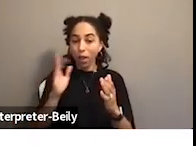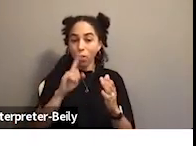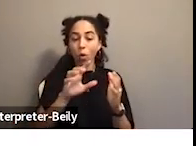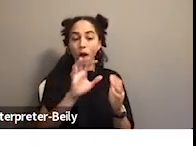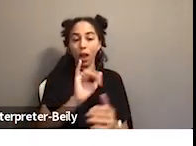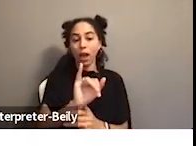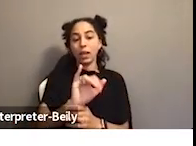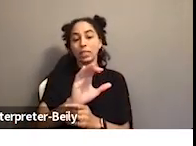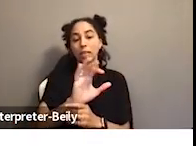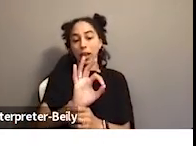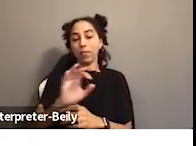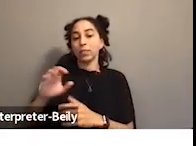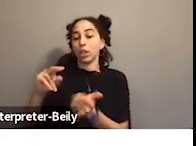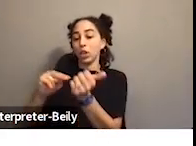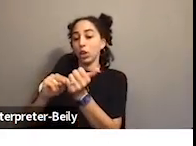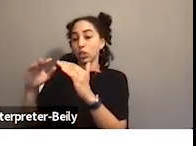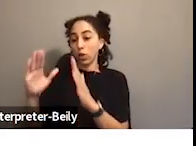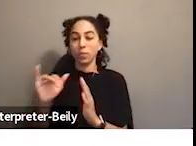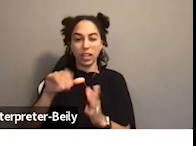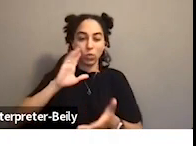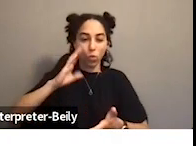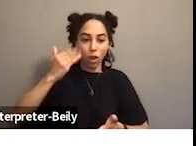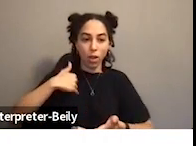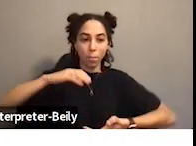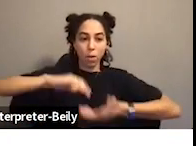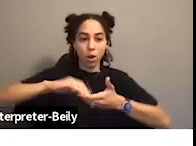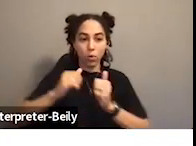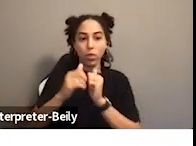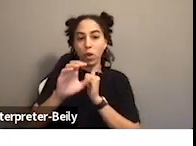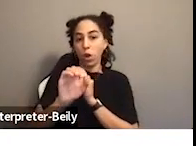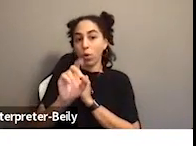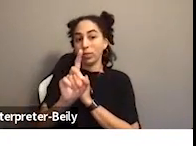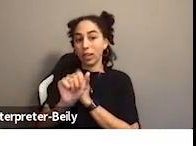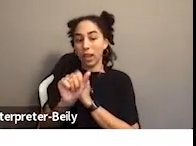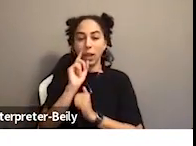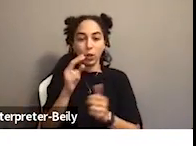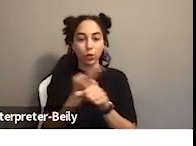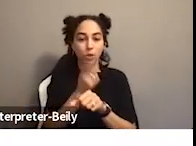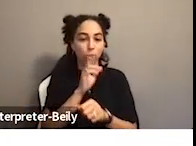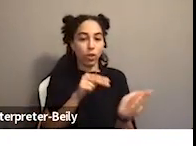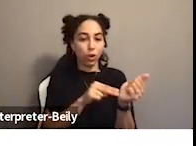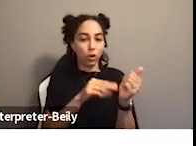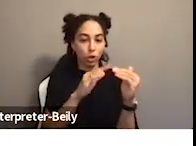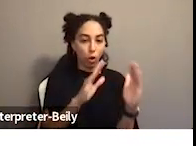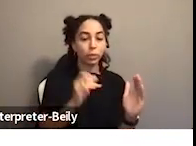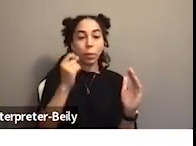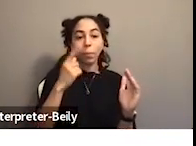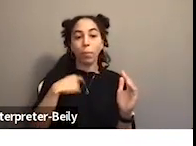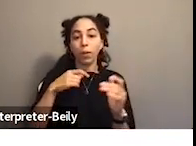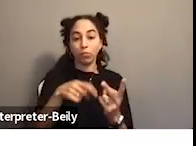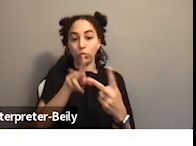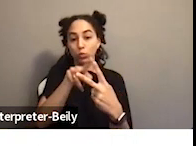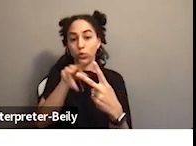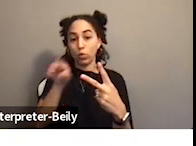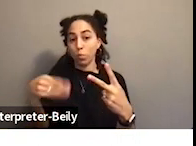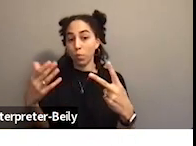homes. That's why we partnered with ODA, because they are using it for their nursing homes. But it allows those two provider types